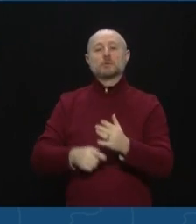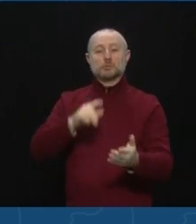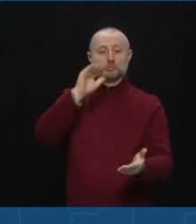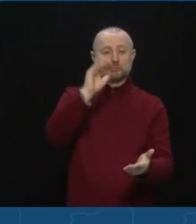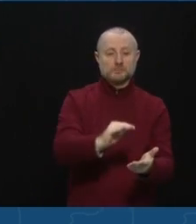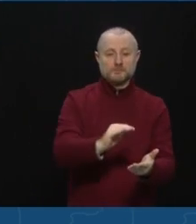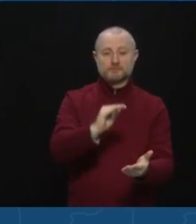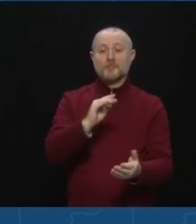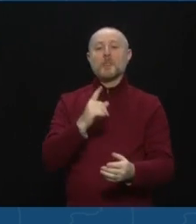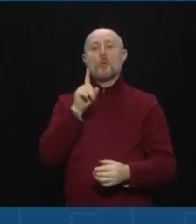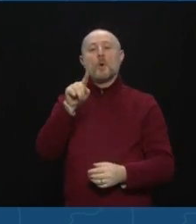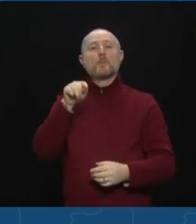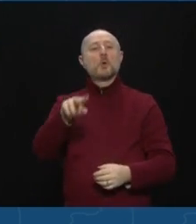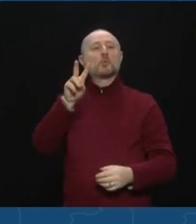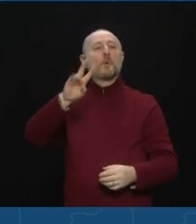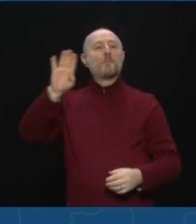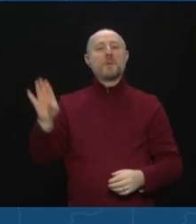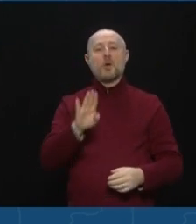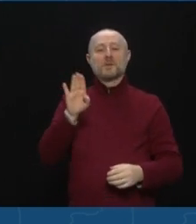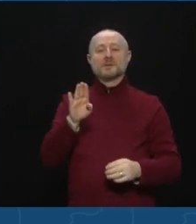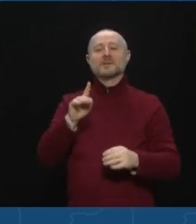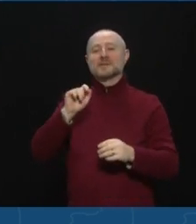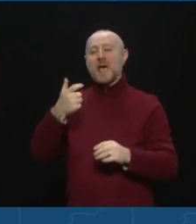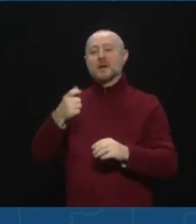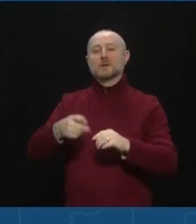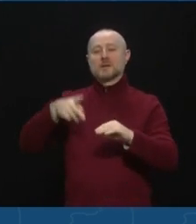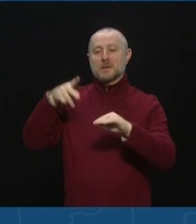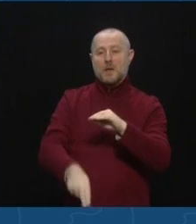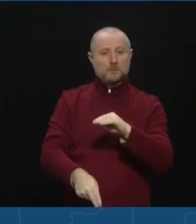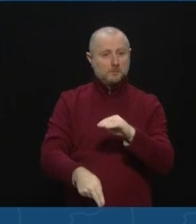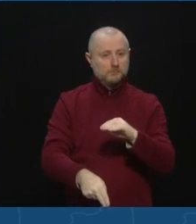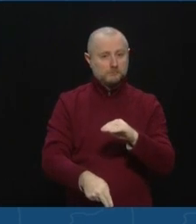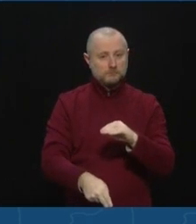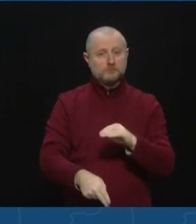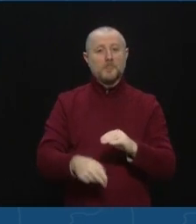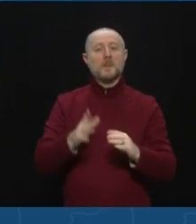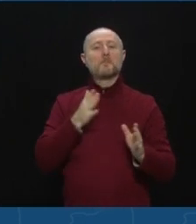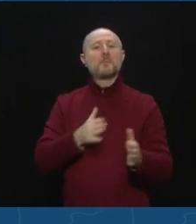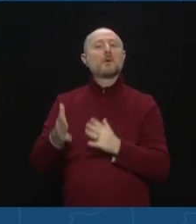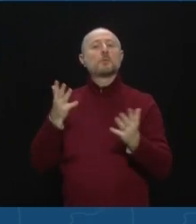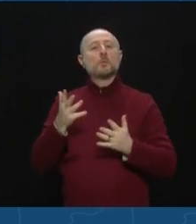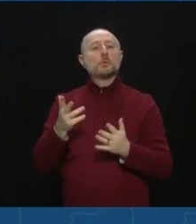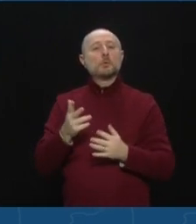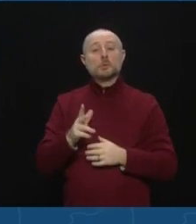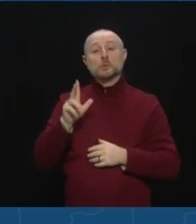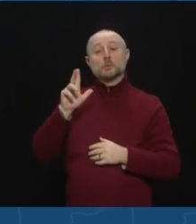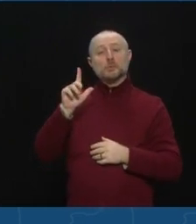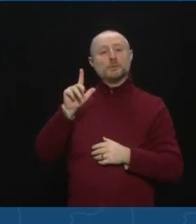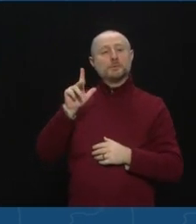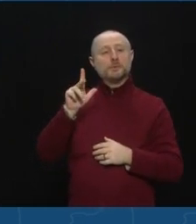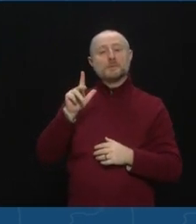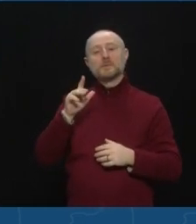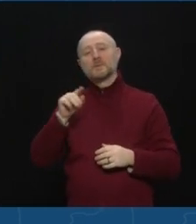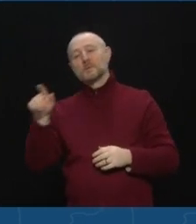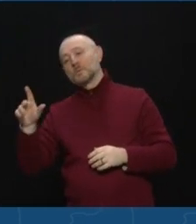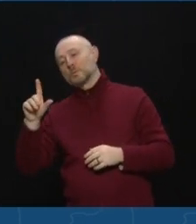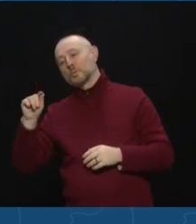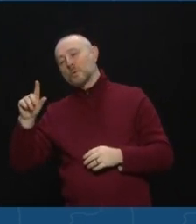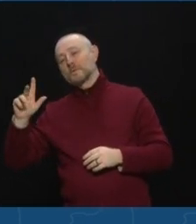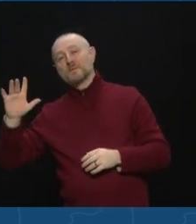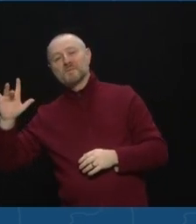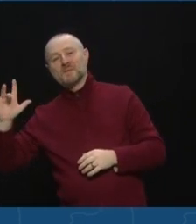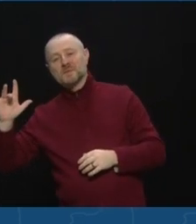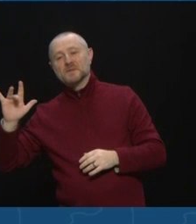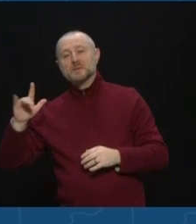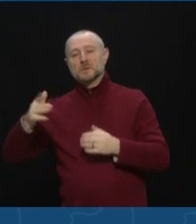billion tax cut originally scheduled to take effect between 2023 and 2025. This way, more